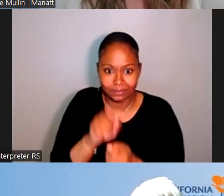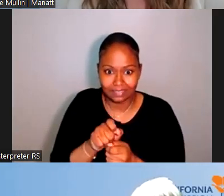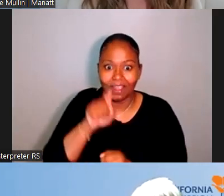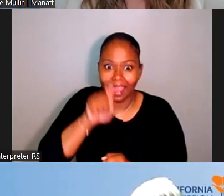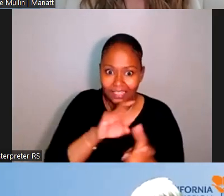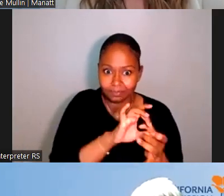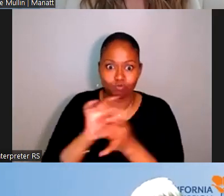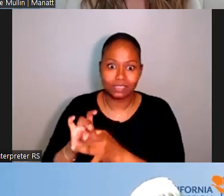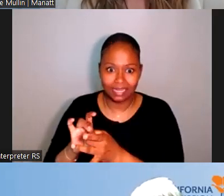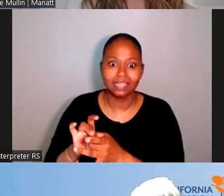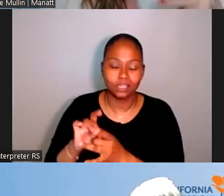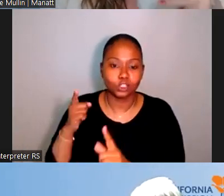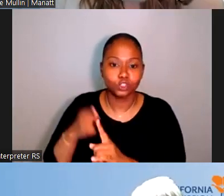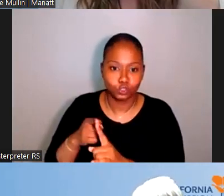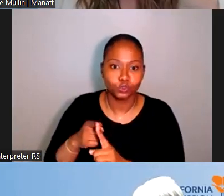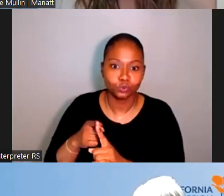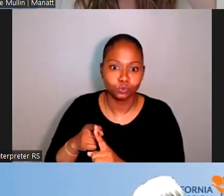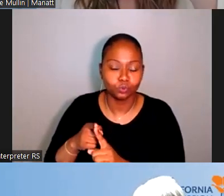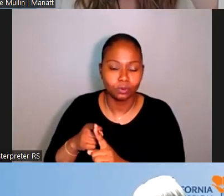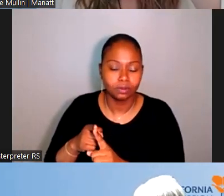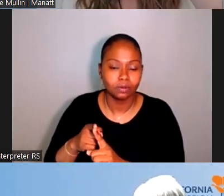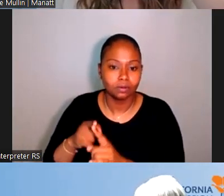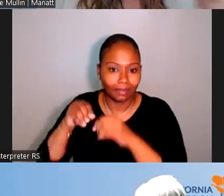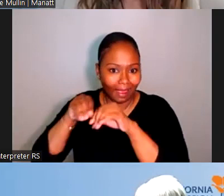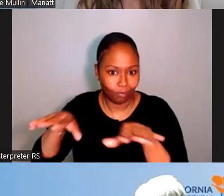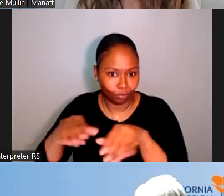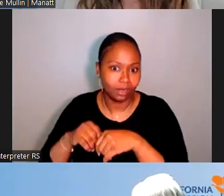to the conditions at large.